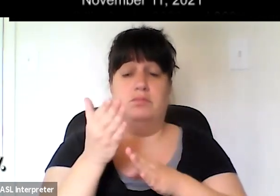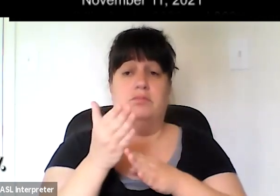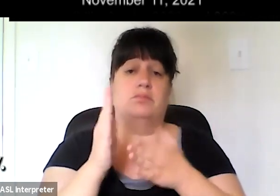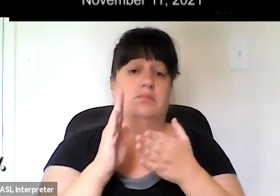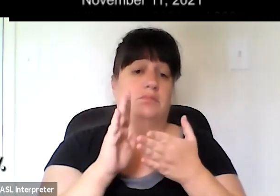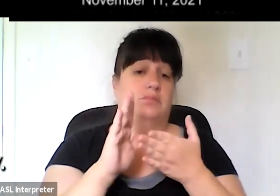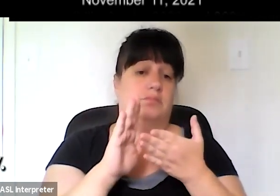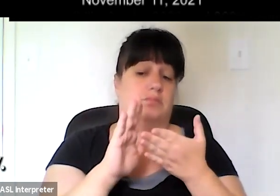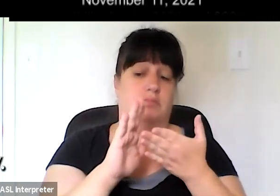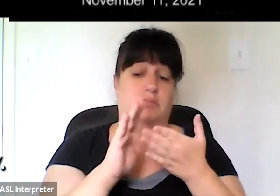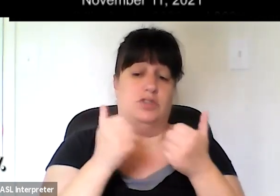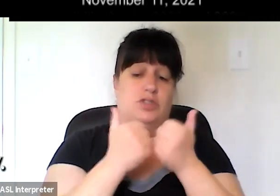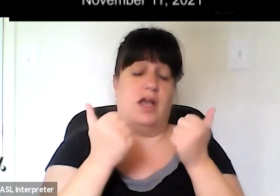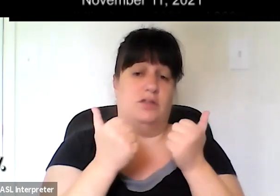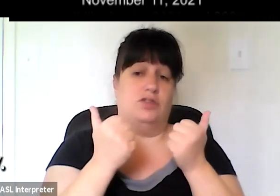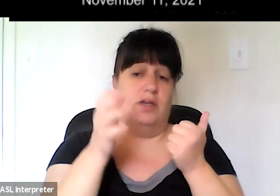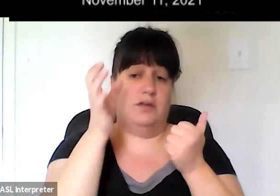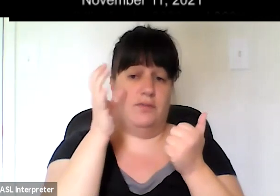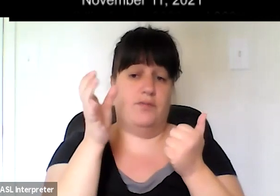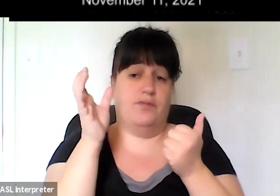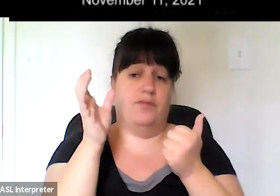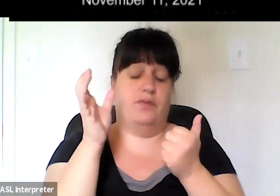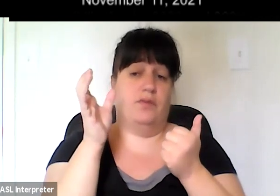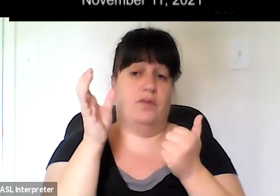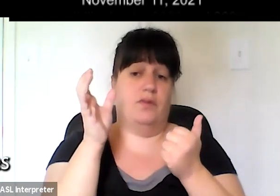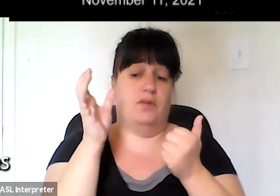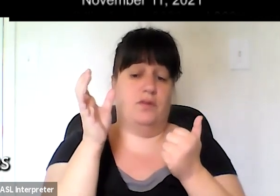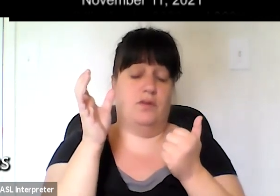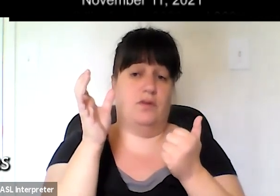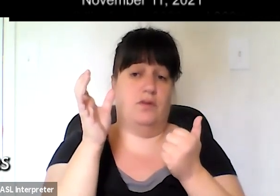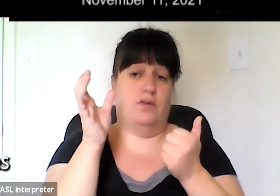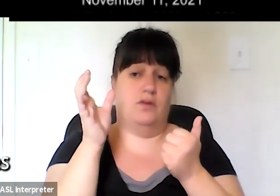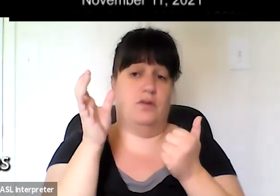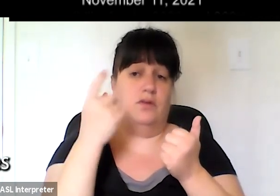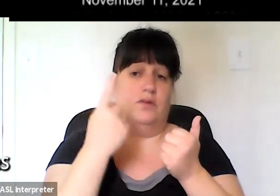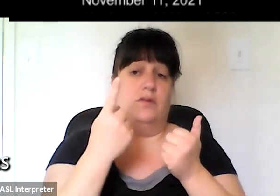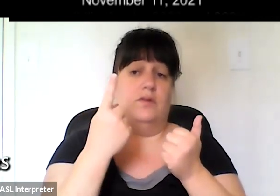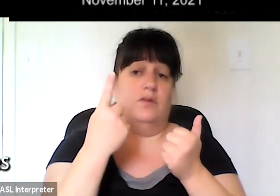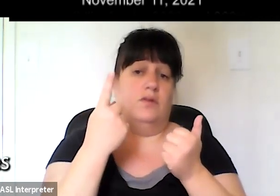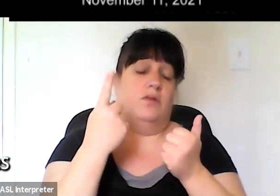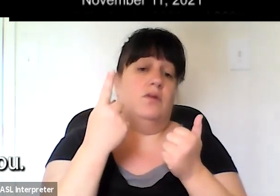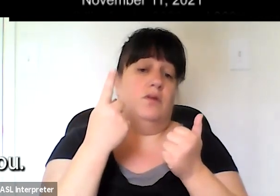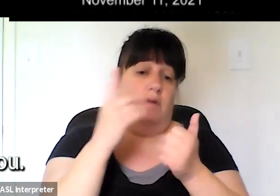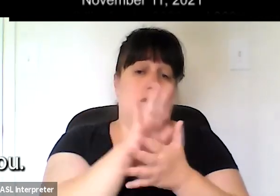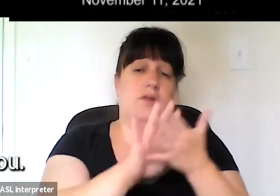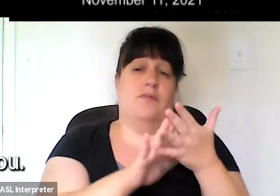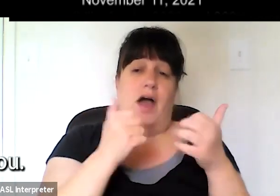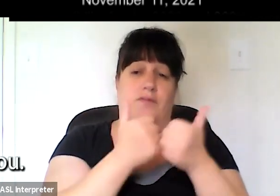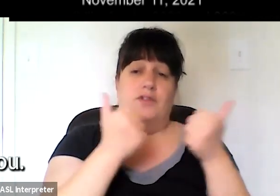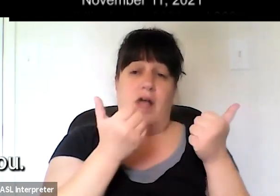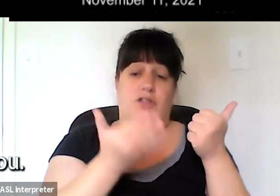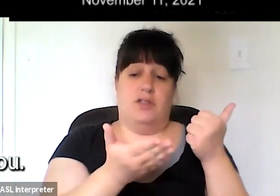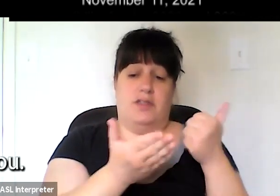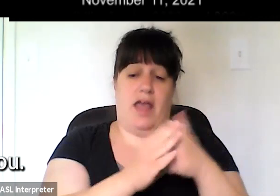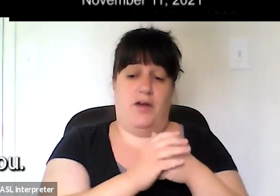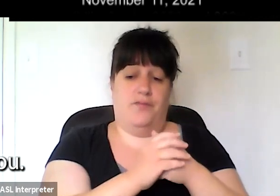scratch phase and develop a conceptual ability. So this is these are the 5 major challenges that are there for